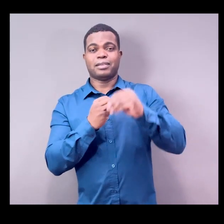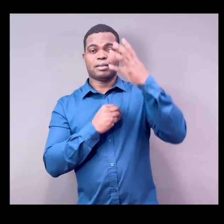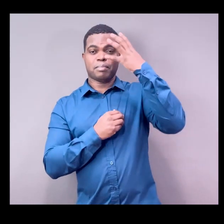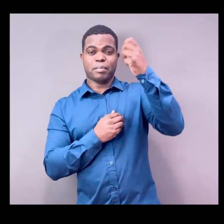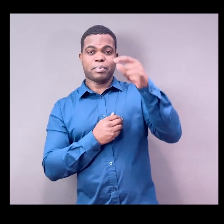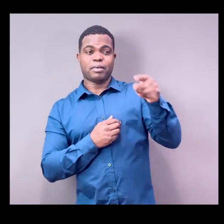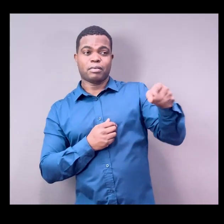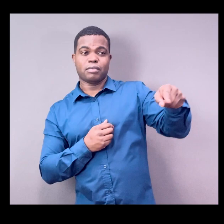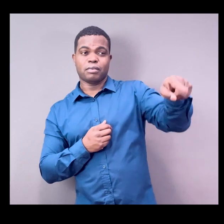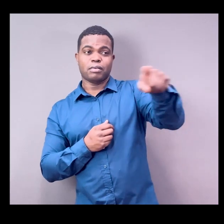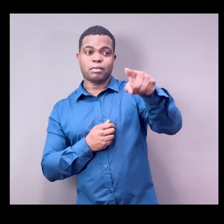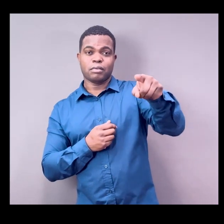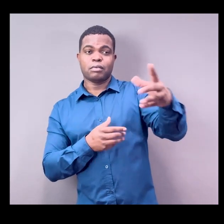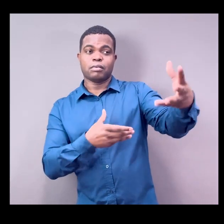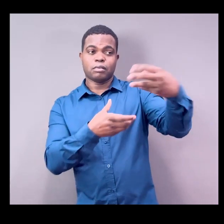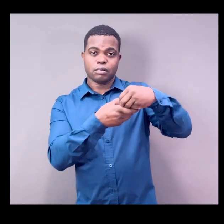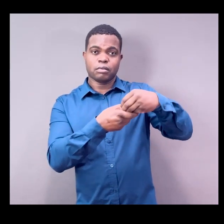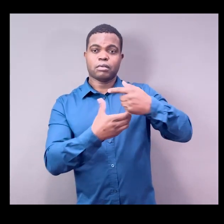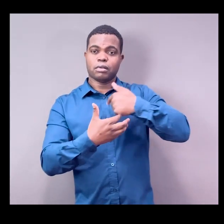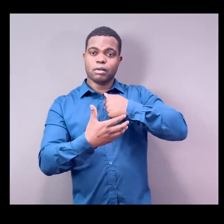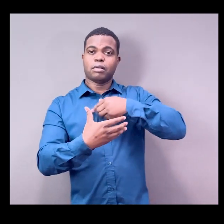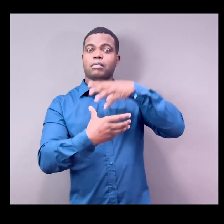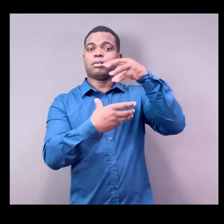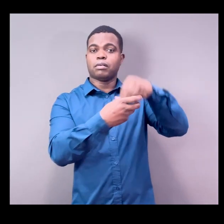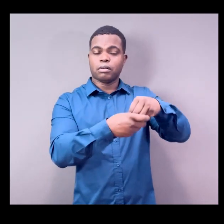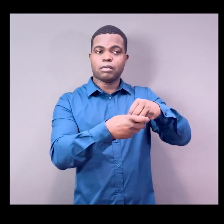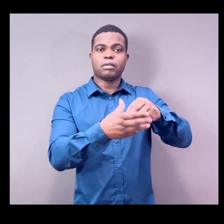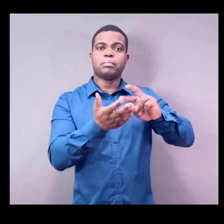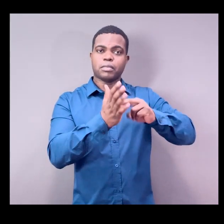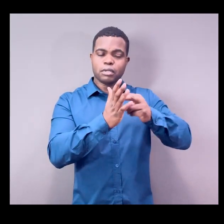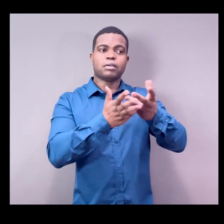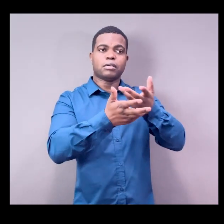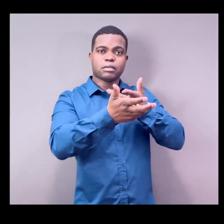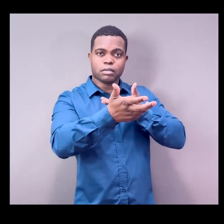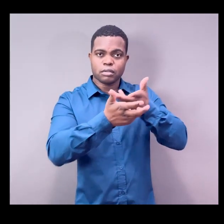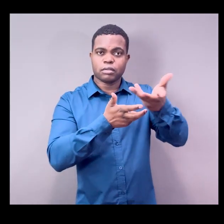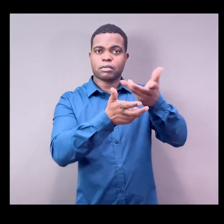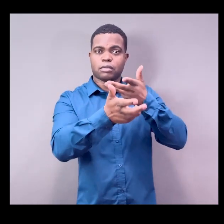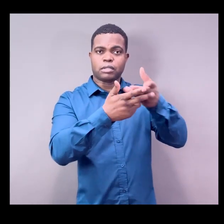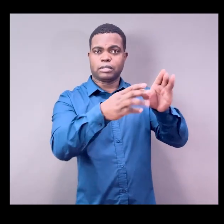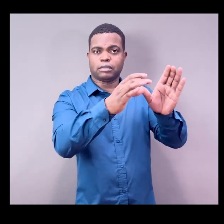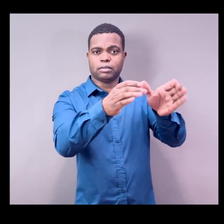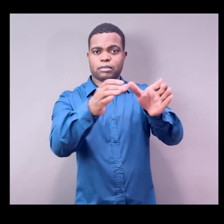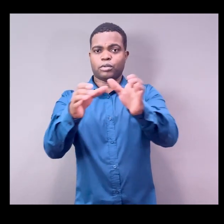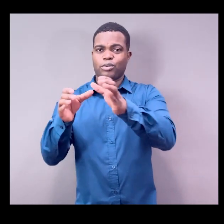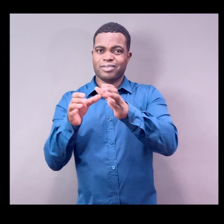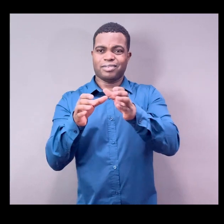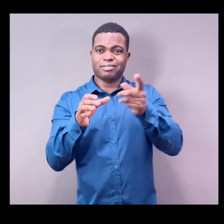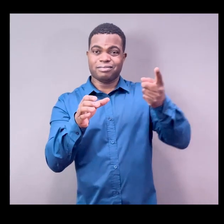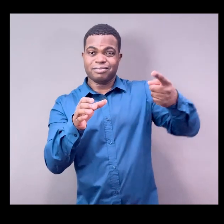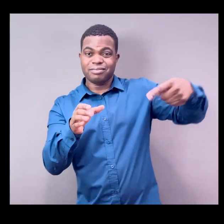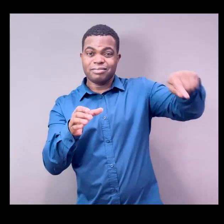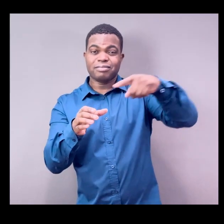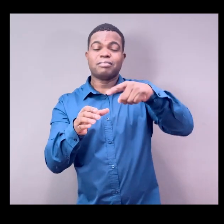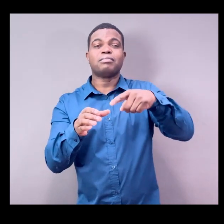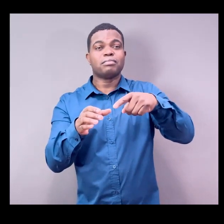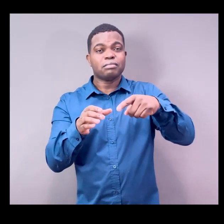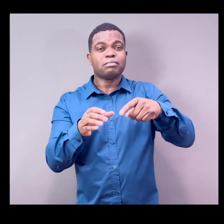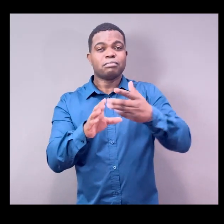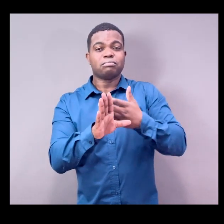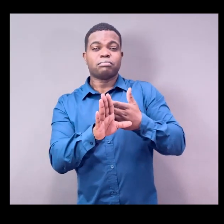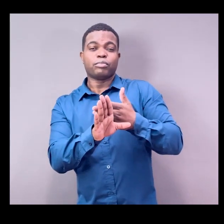Remember that you have been involving, you have been engaging the stakeholders already, right from the time you have